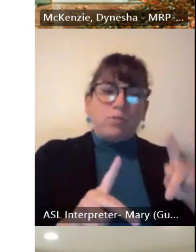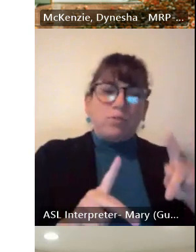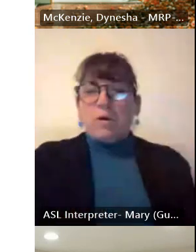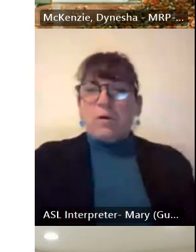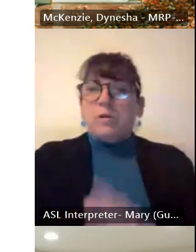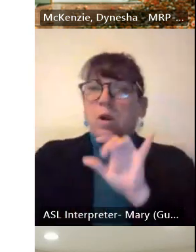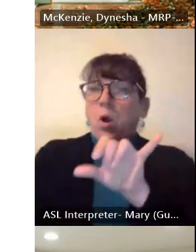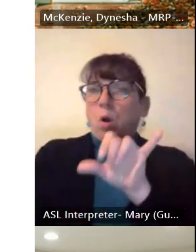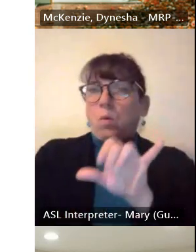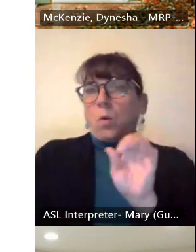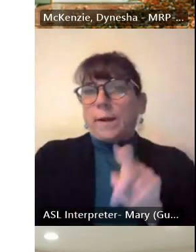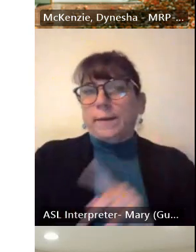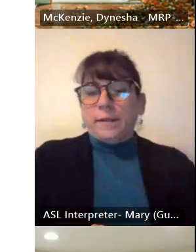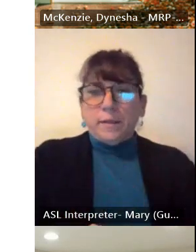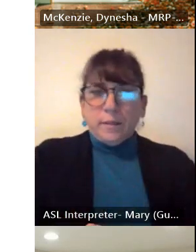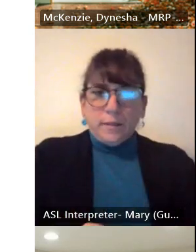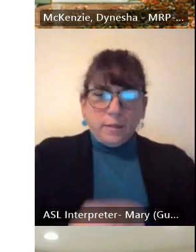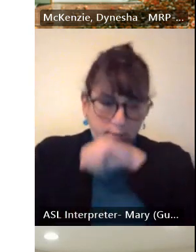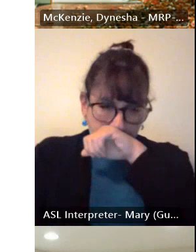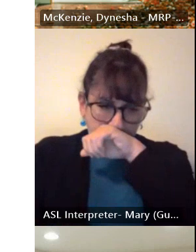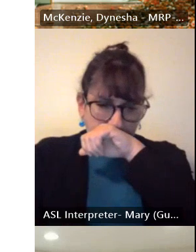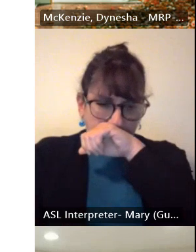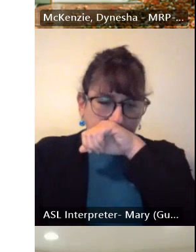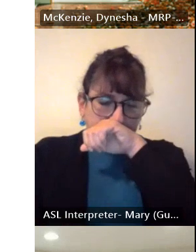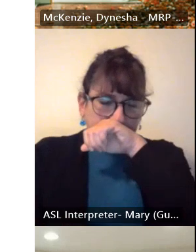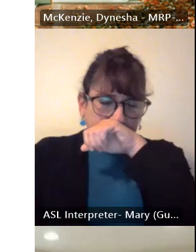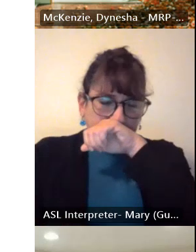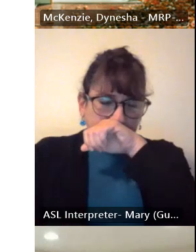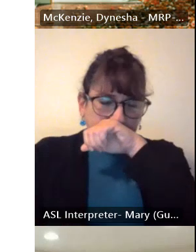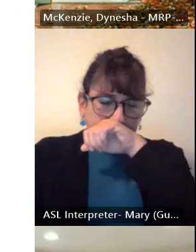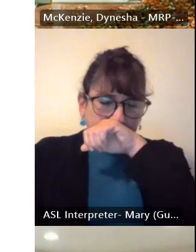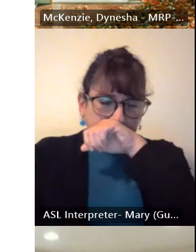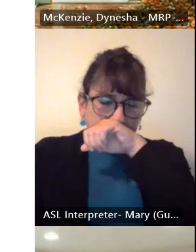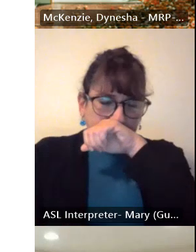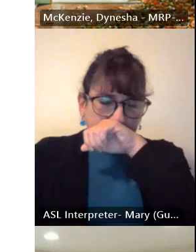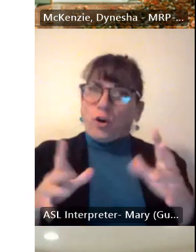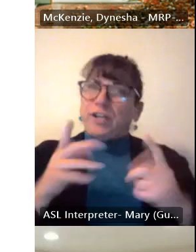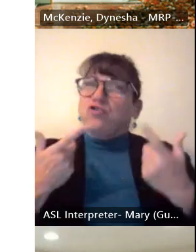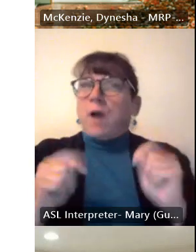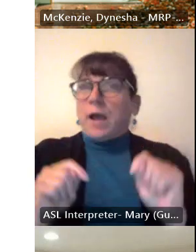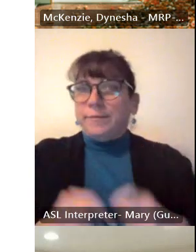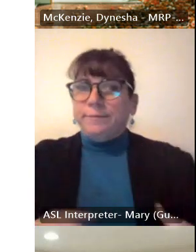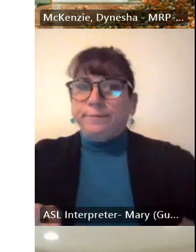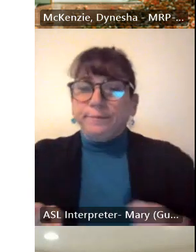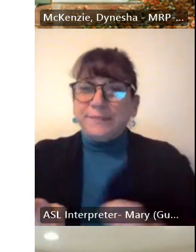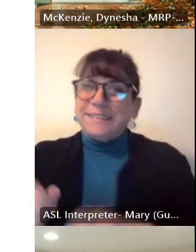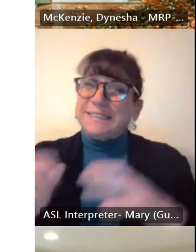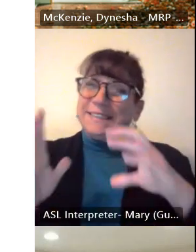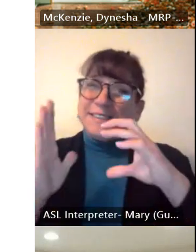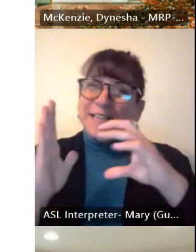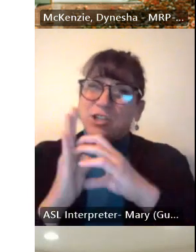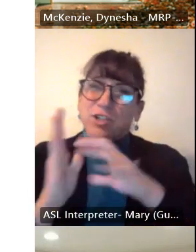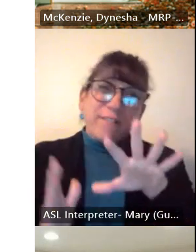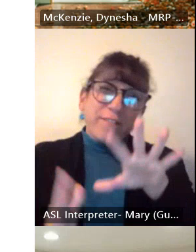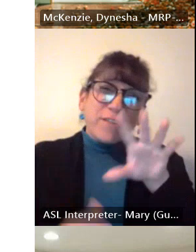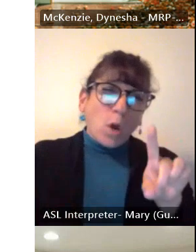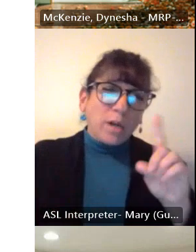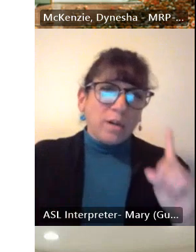okay. This is Angie. I already tried. So Bukasa. Is it section 51?